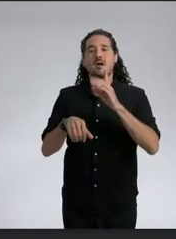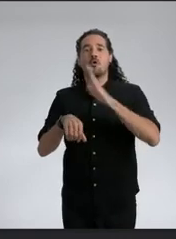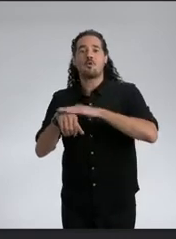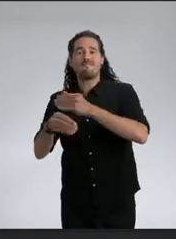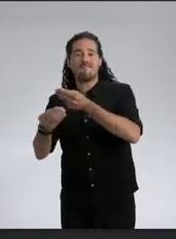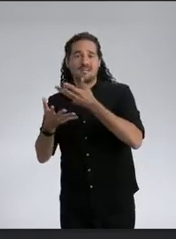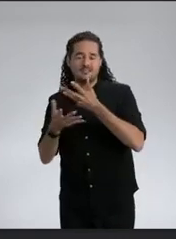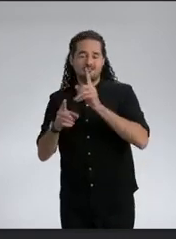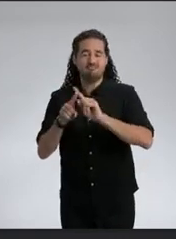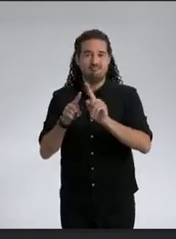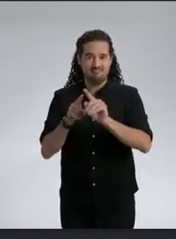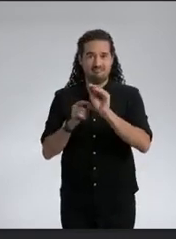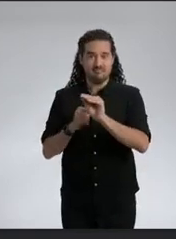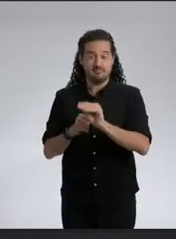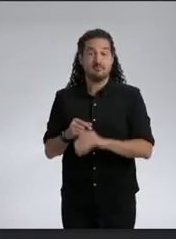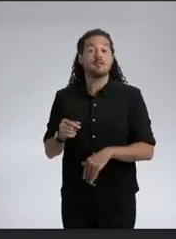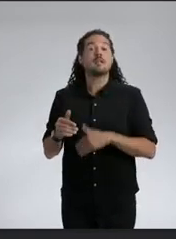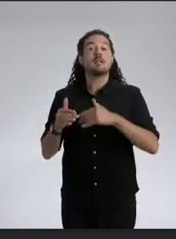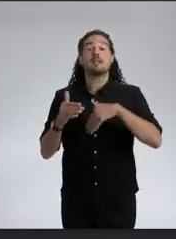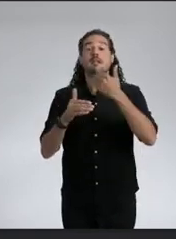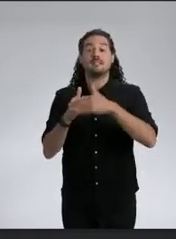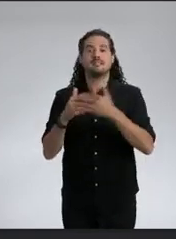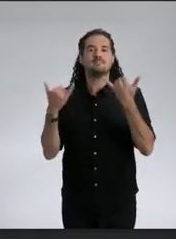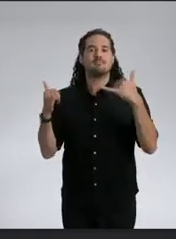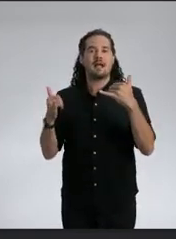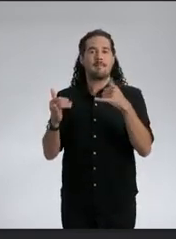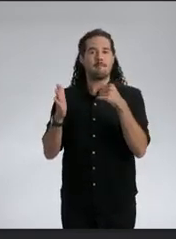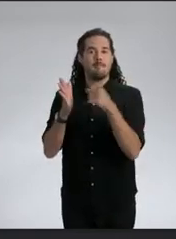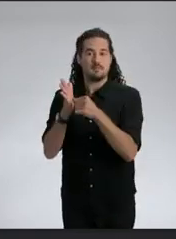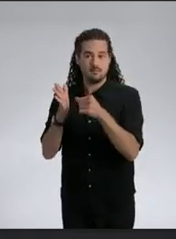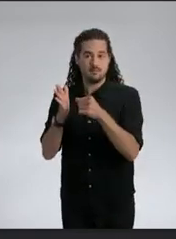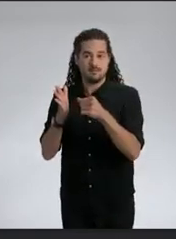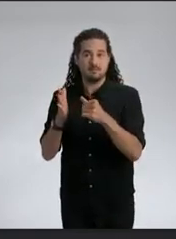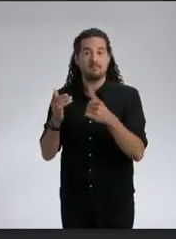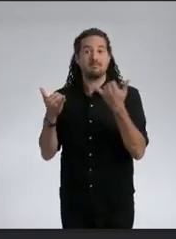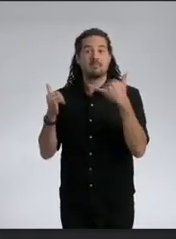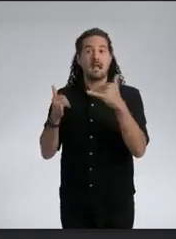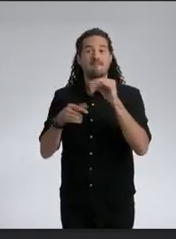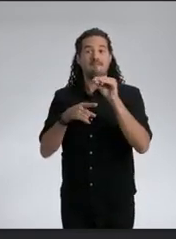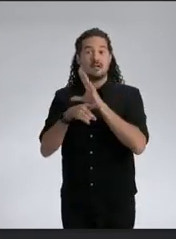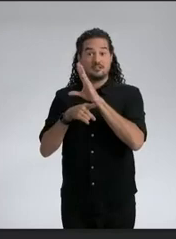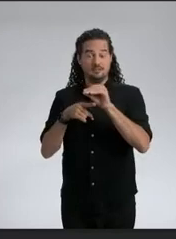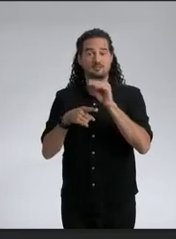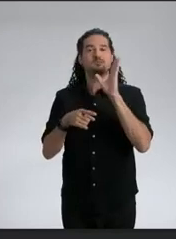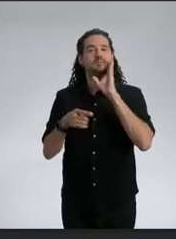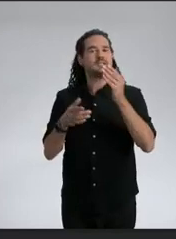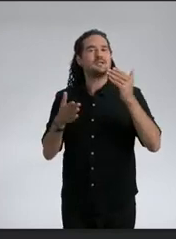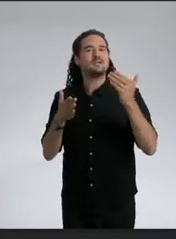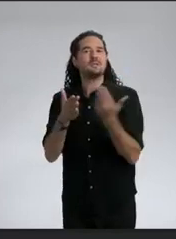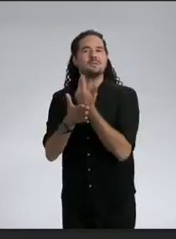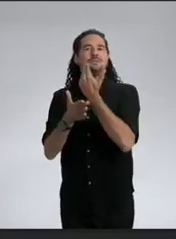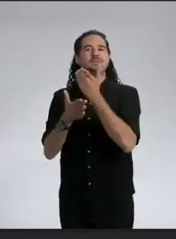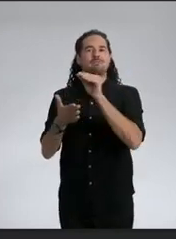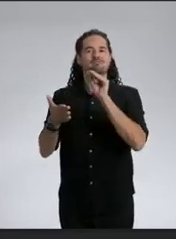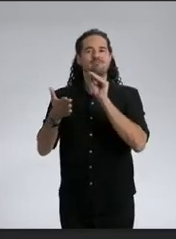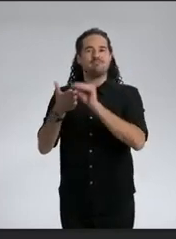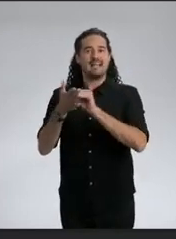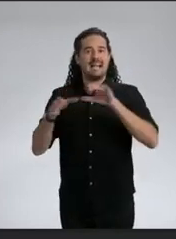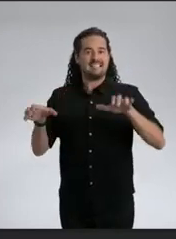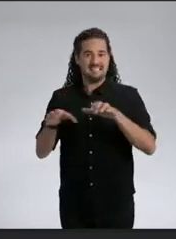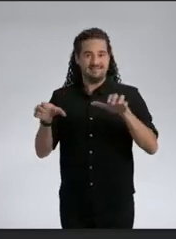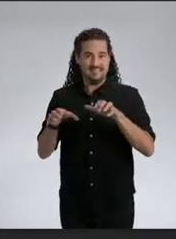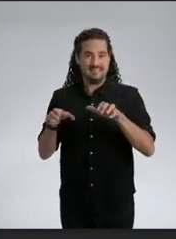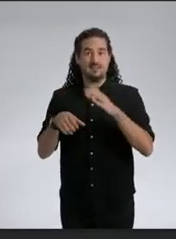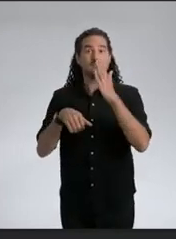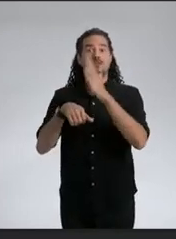Next, we need to hook up our play buttons. In our play function, we'll create a new activity and call prepare for activation on it. This